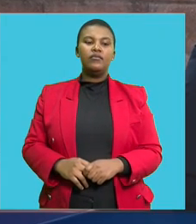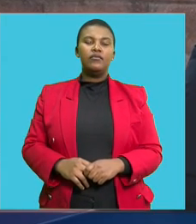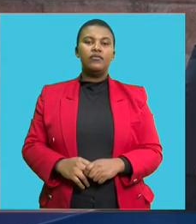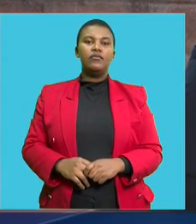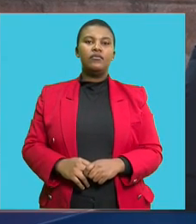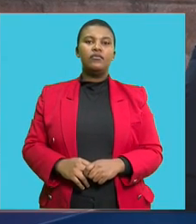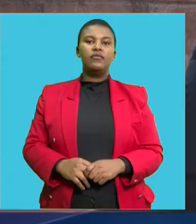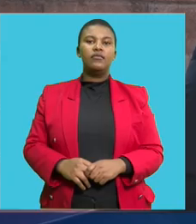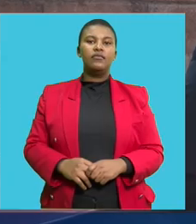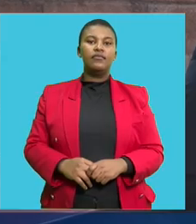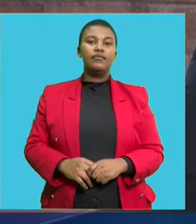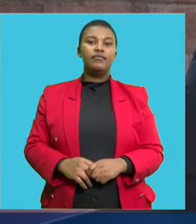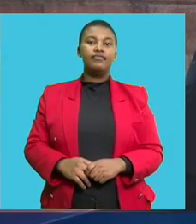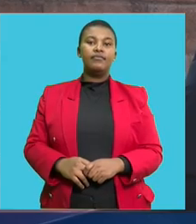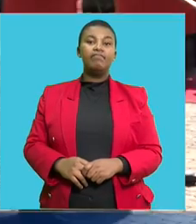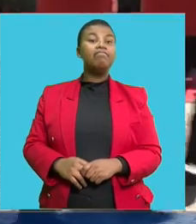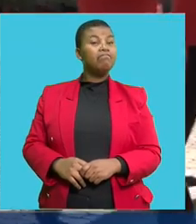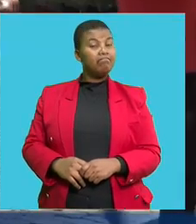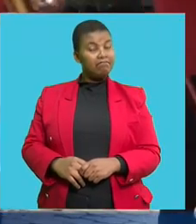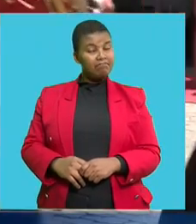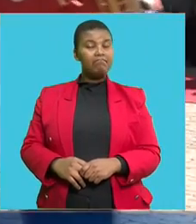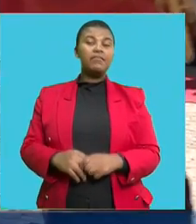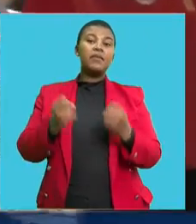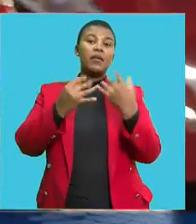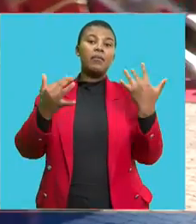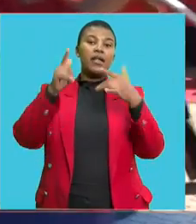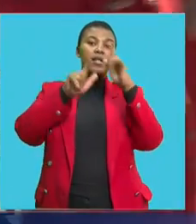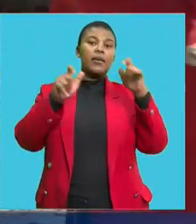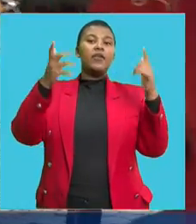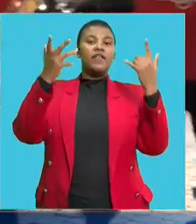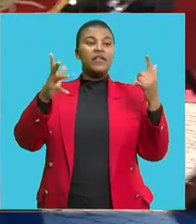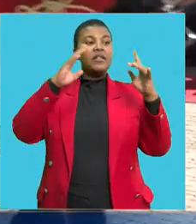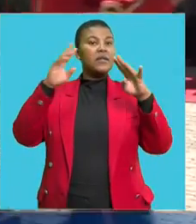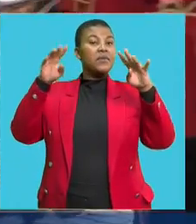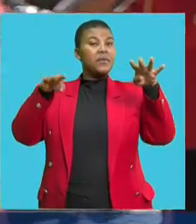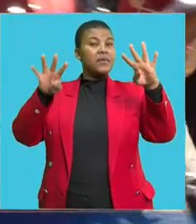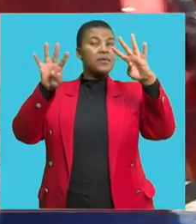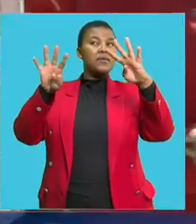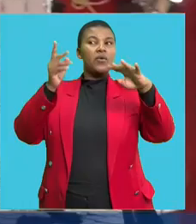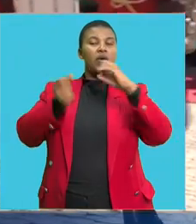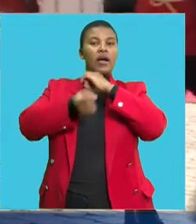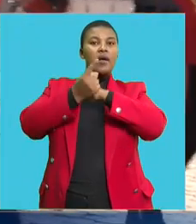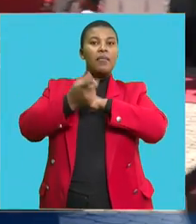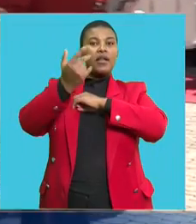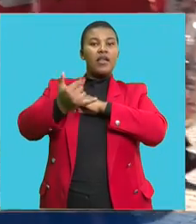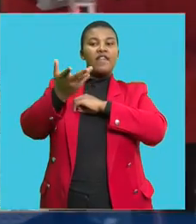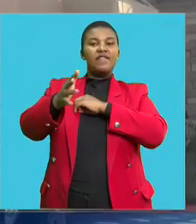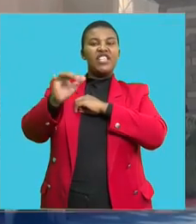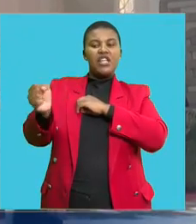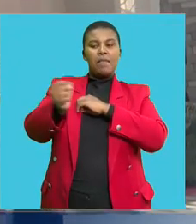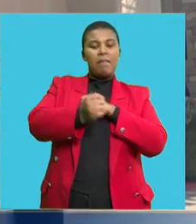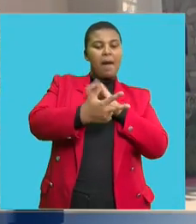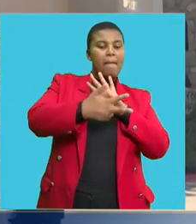Njengoba wonke amehlo ekadethe nje ekufungisweni kamengameli wezwe lapho kwegcotshwe khona ngokusemthethweni njengomengameli